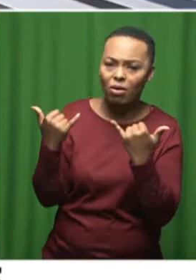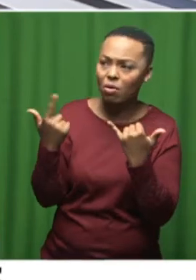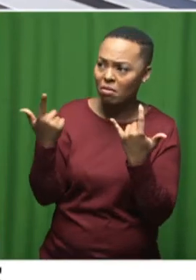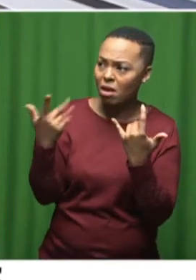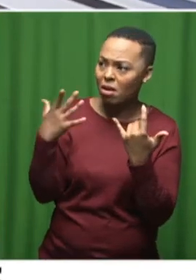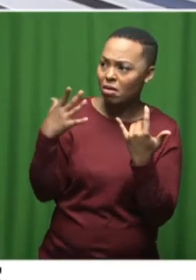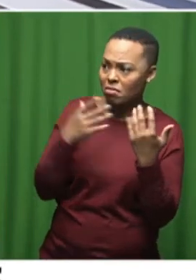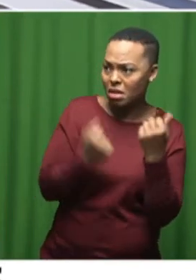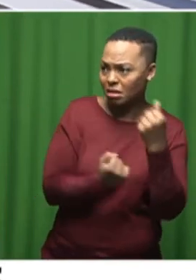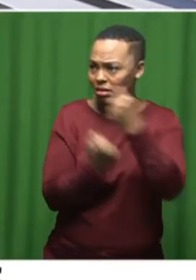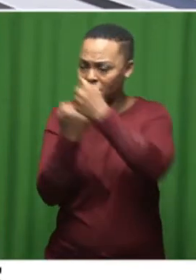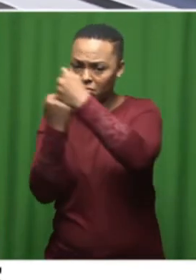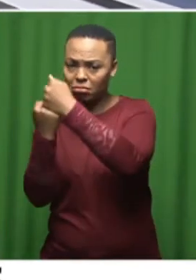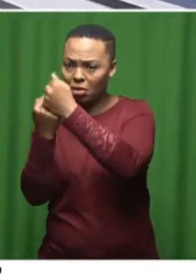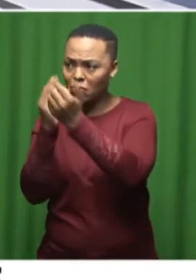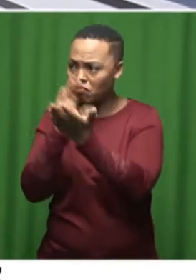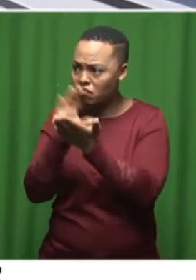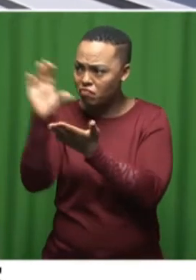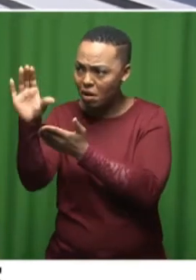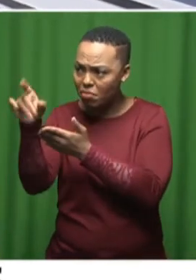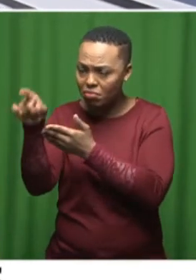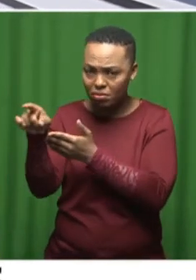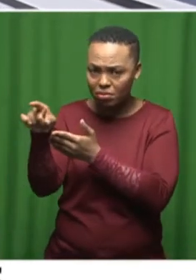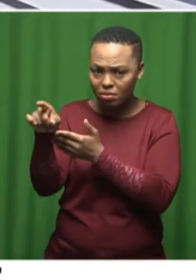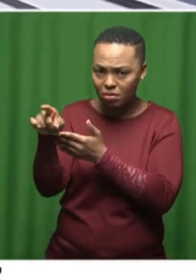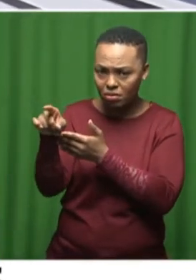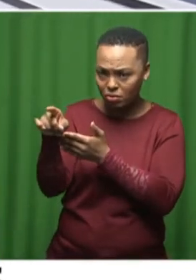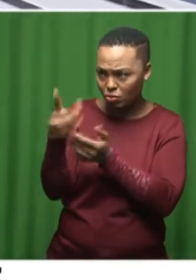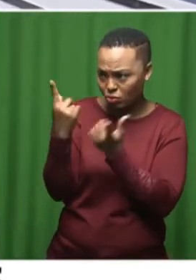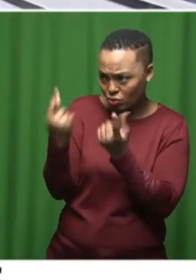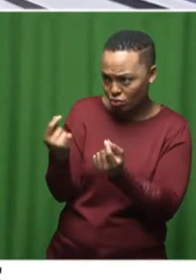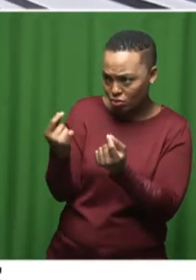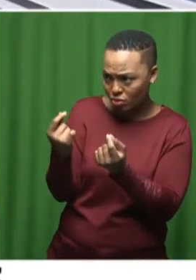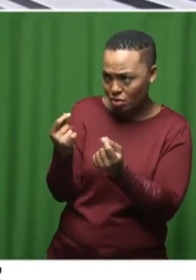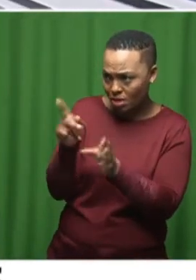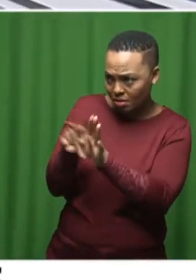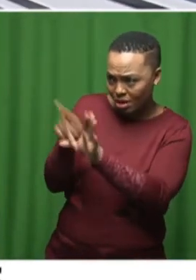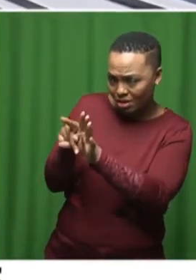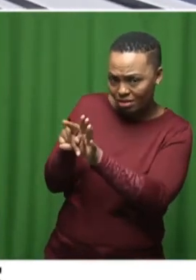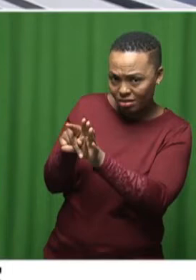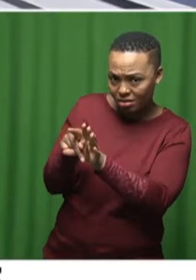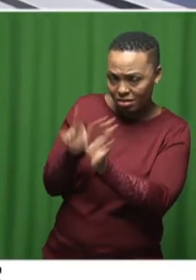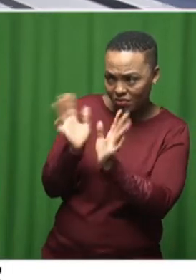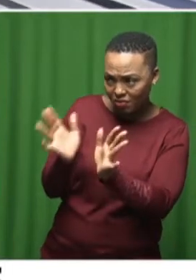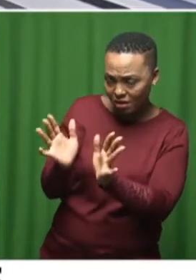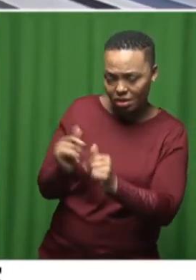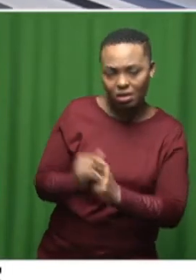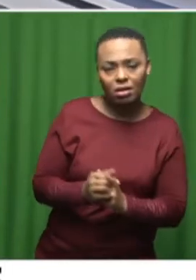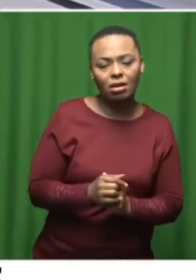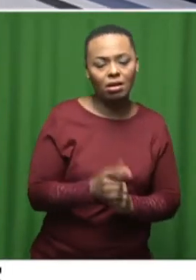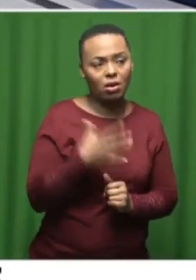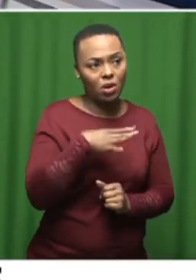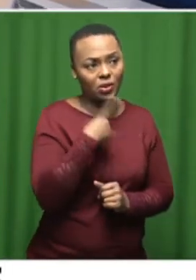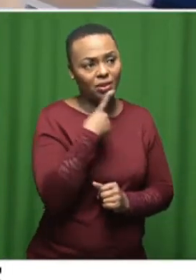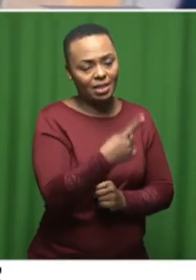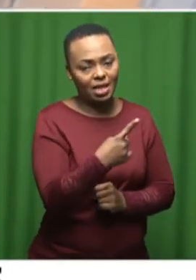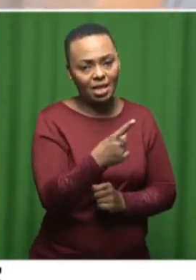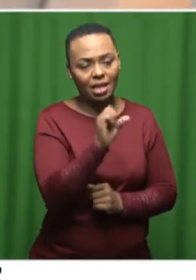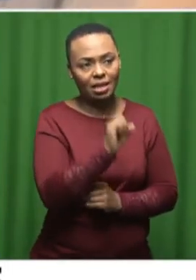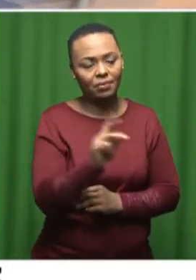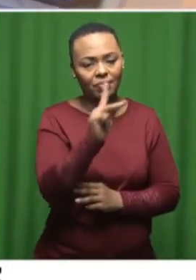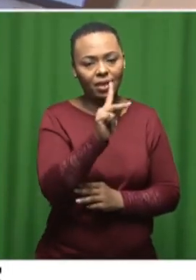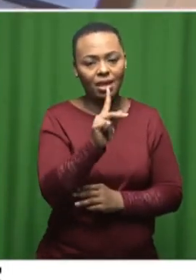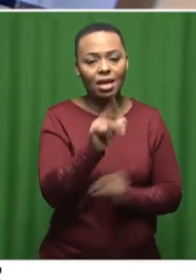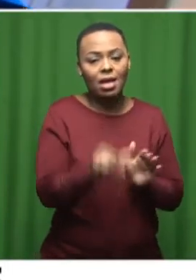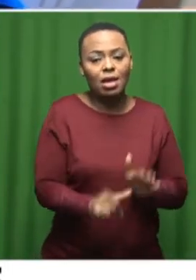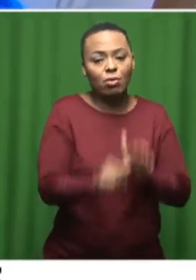to fund and put money into this very important initiative? I want to say to you, Ebo, what is very important is